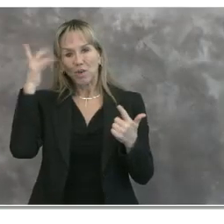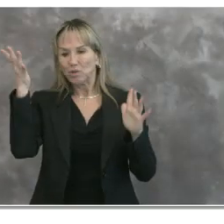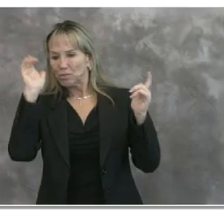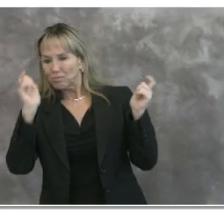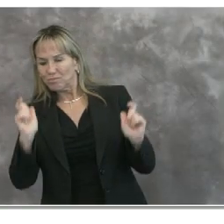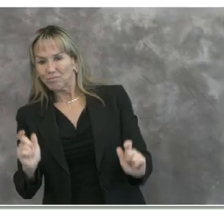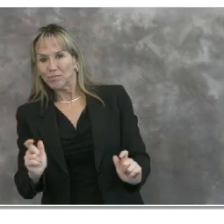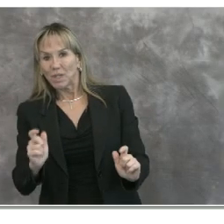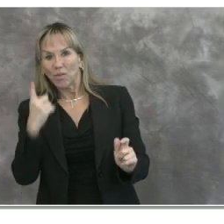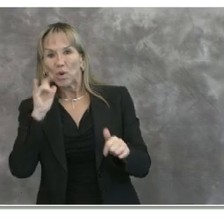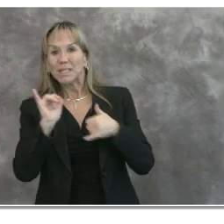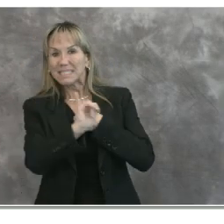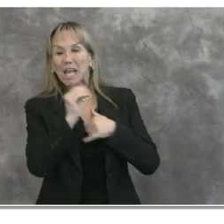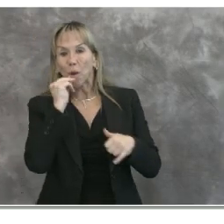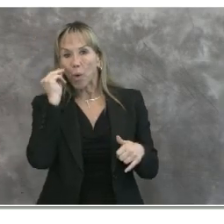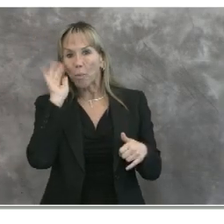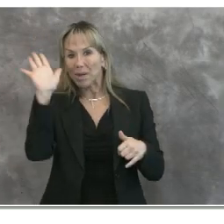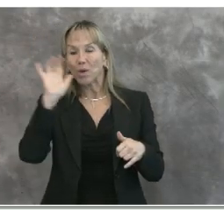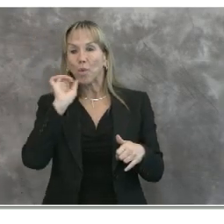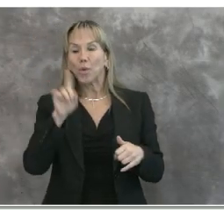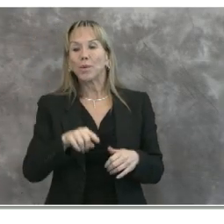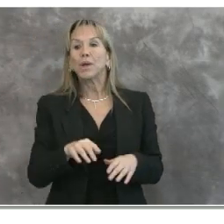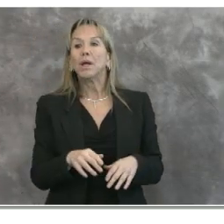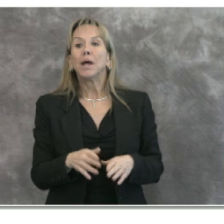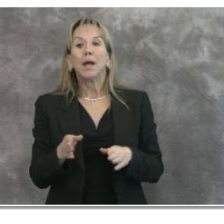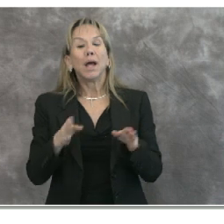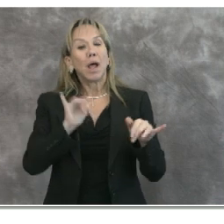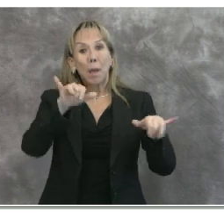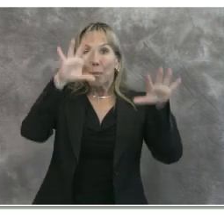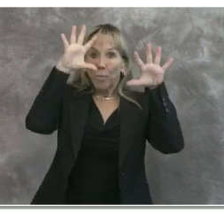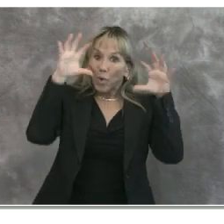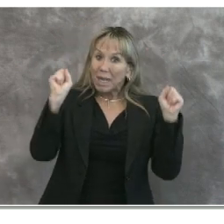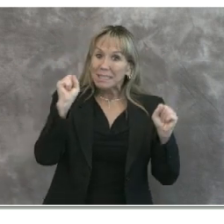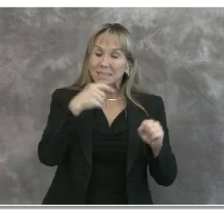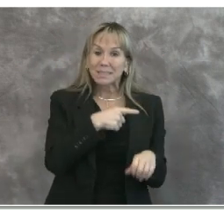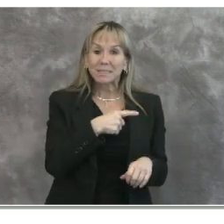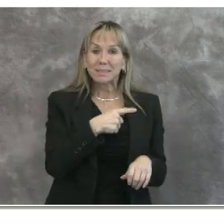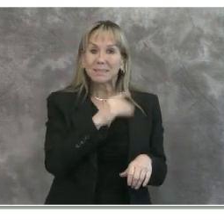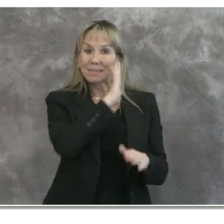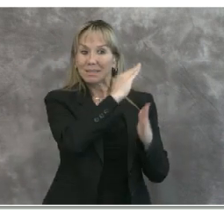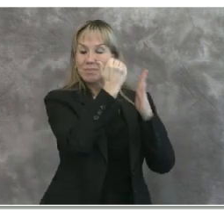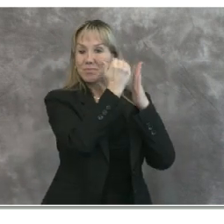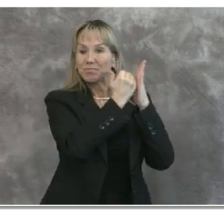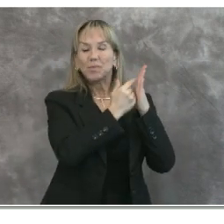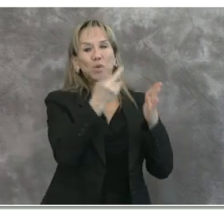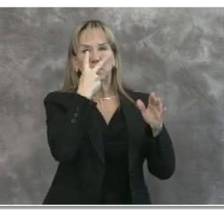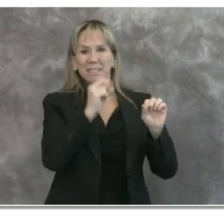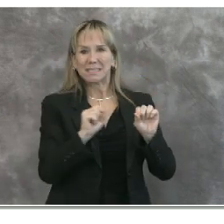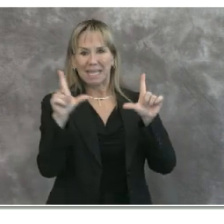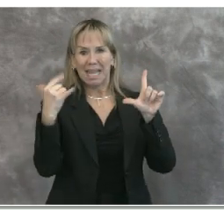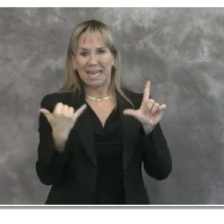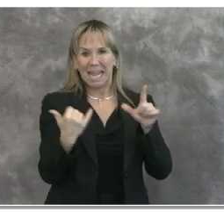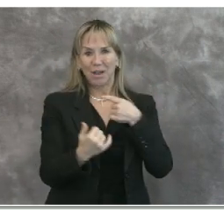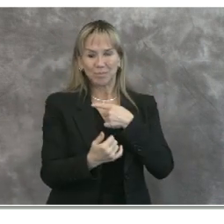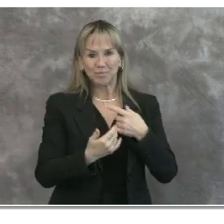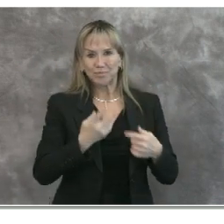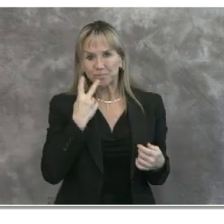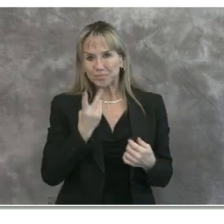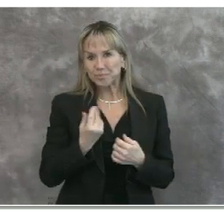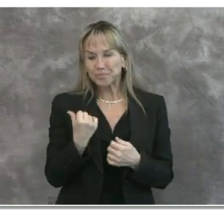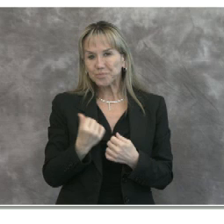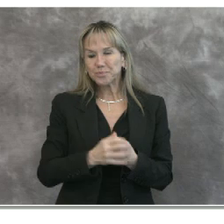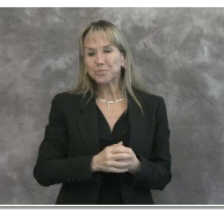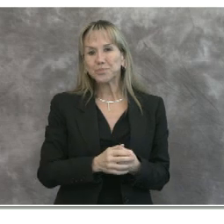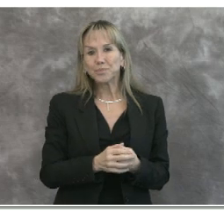order. In the president's guidelines, as you will see on the slide now,